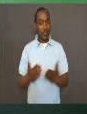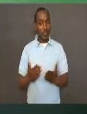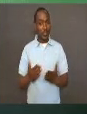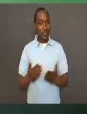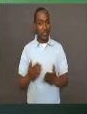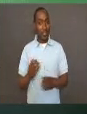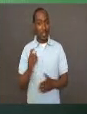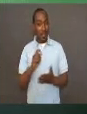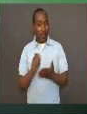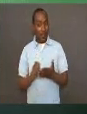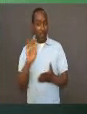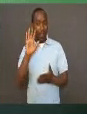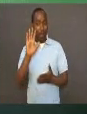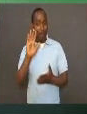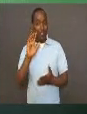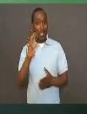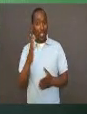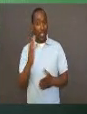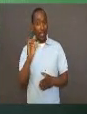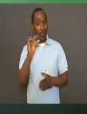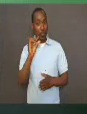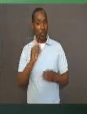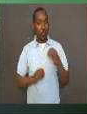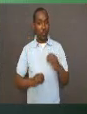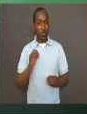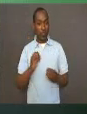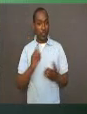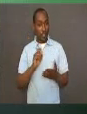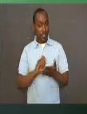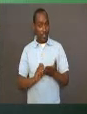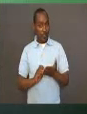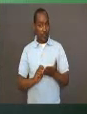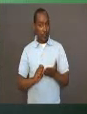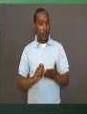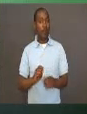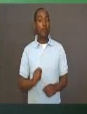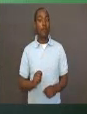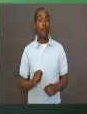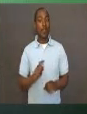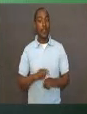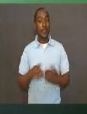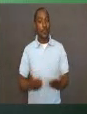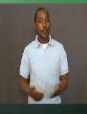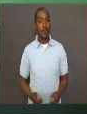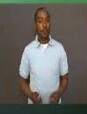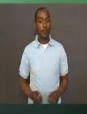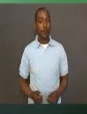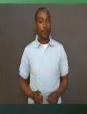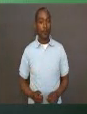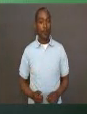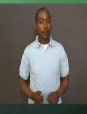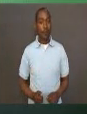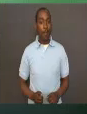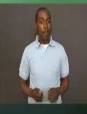write down the 5 different categories of microorganisms? I believe they